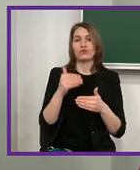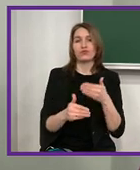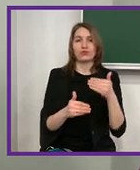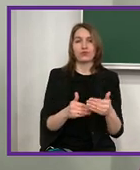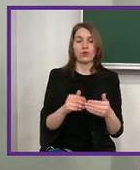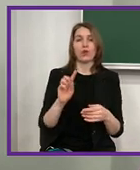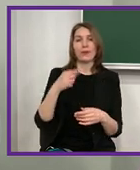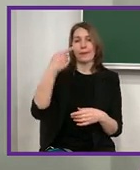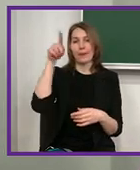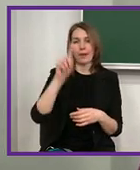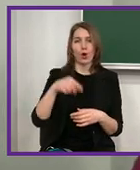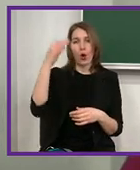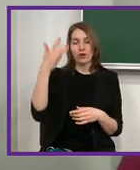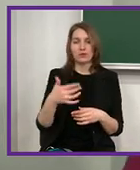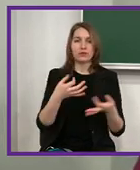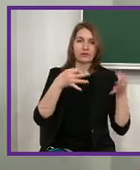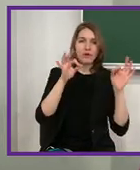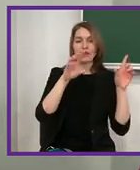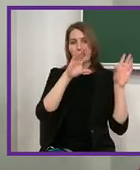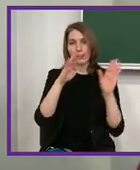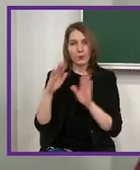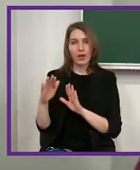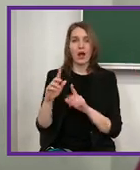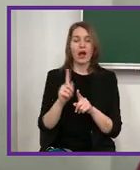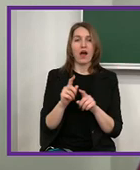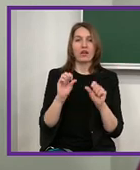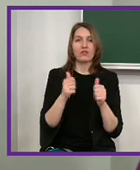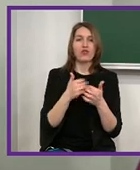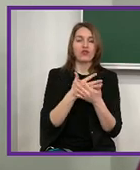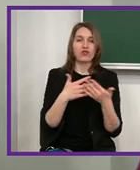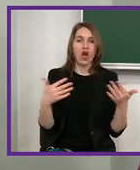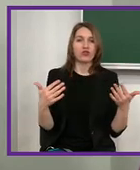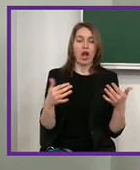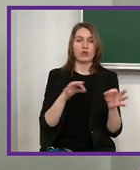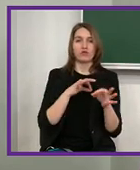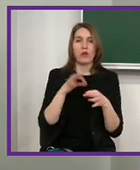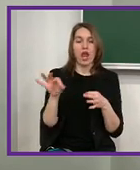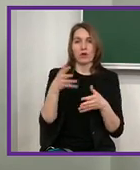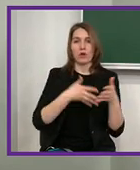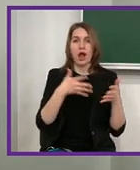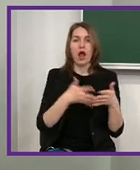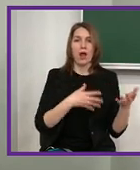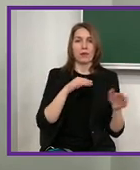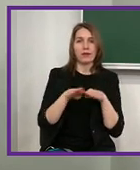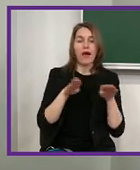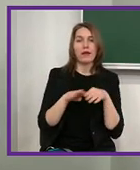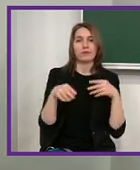impact-based metrics as part of a system of continuous improvement. And you need to have sustained rights holder dialogue.